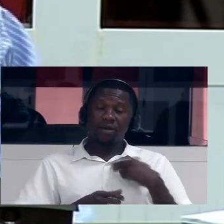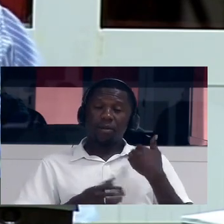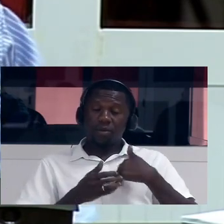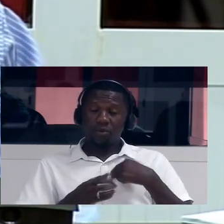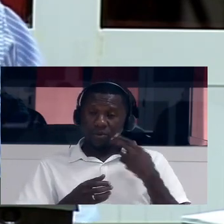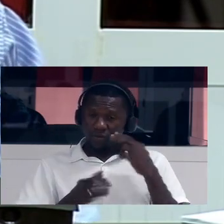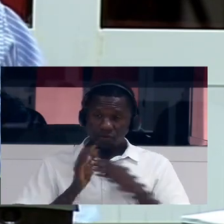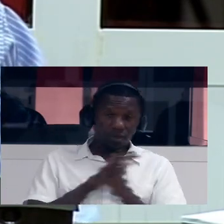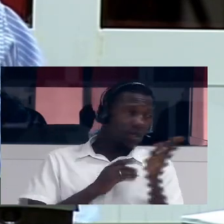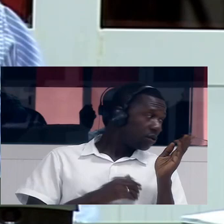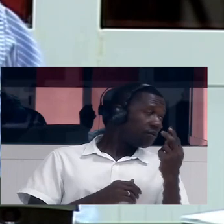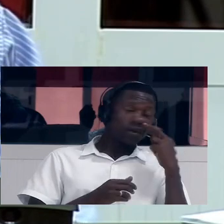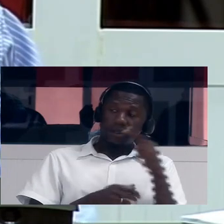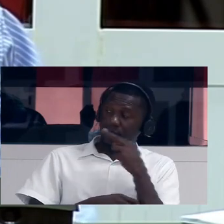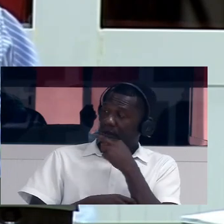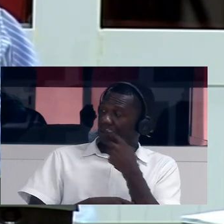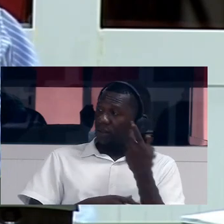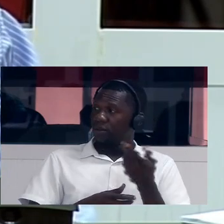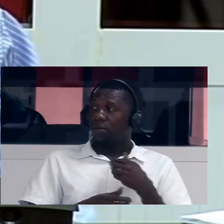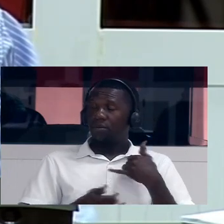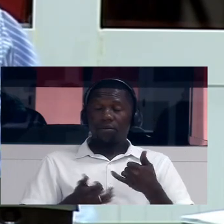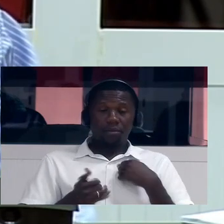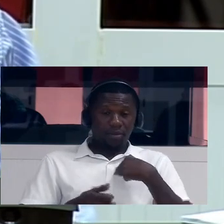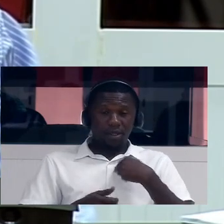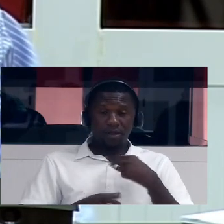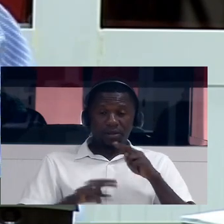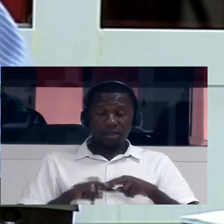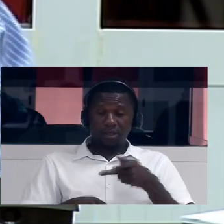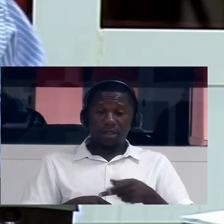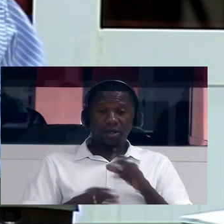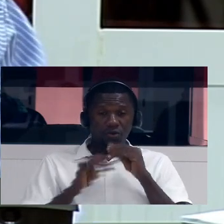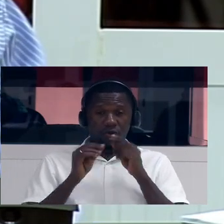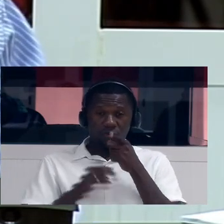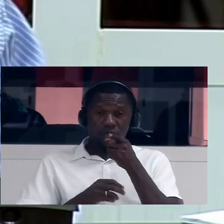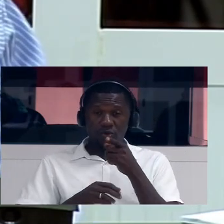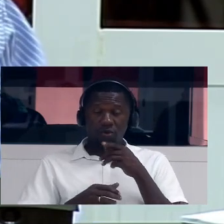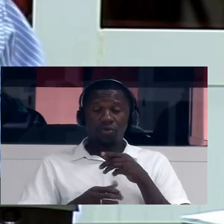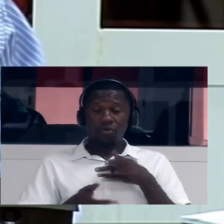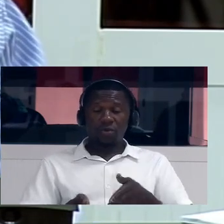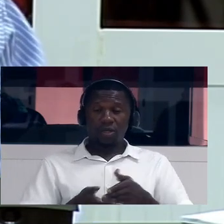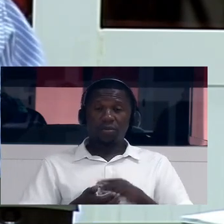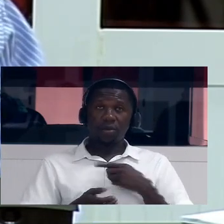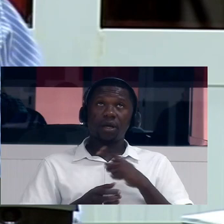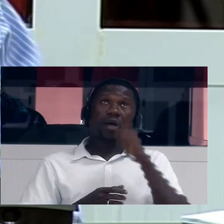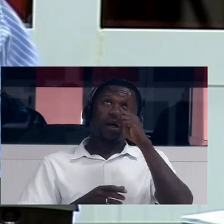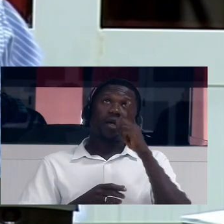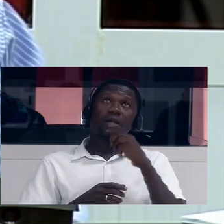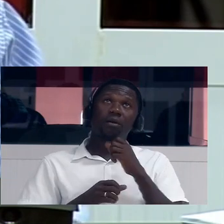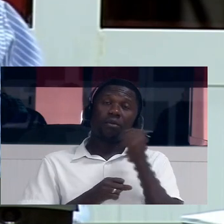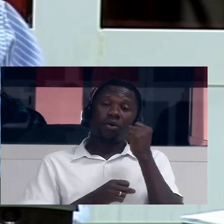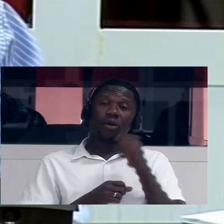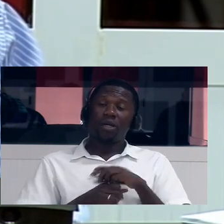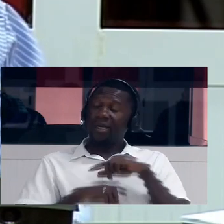shoulders. Me, I am sitting here talking to you today by the grace of God. What do you mean by that? Can you explain? Anything